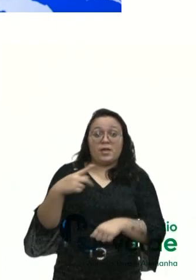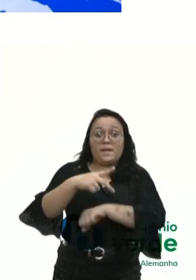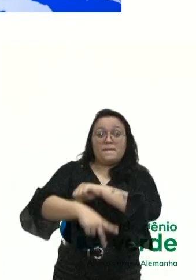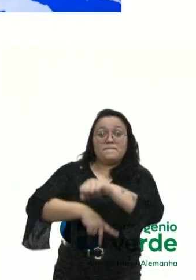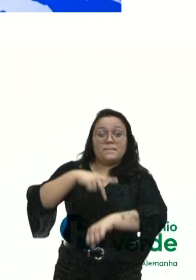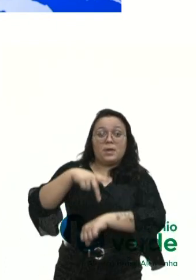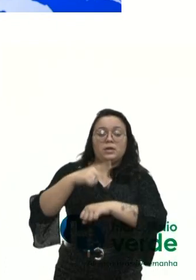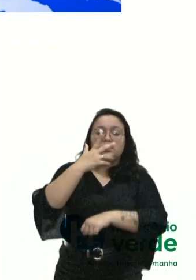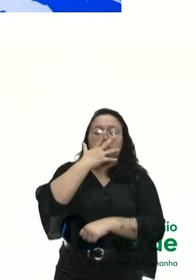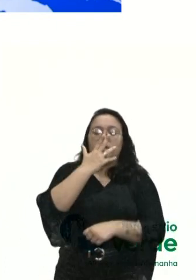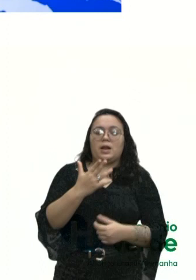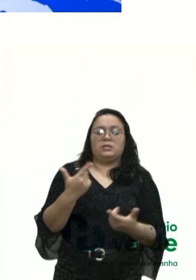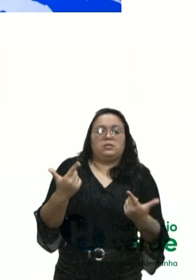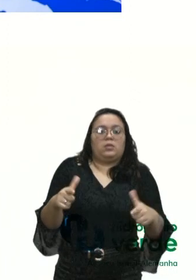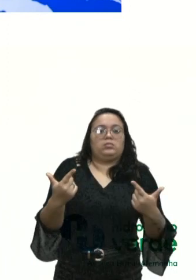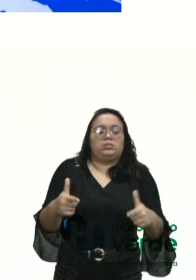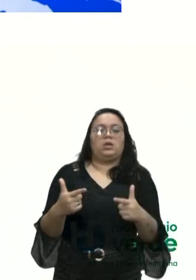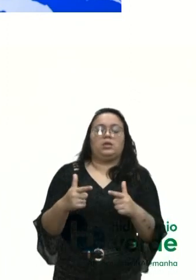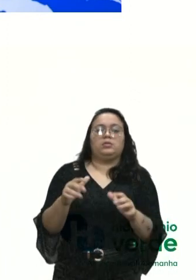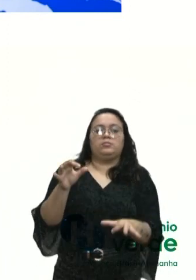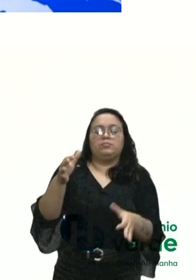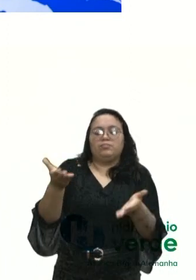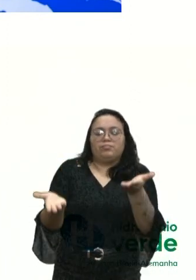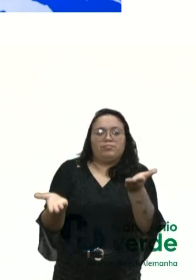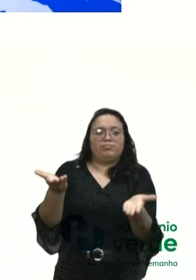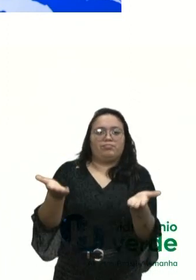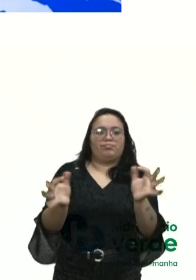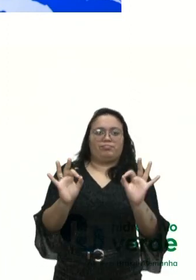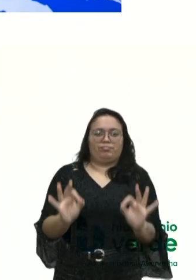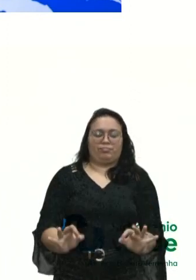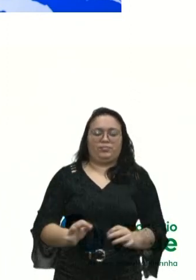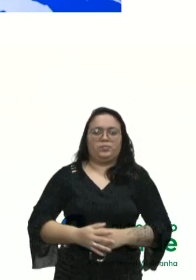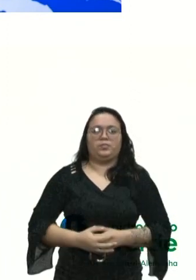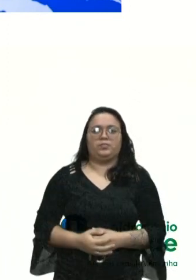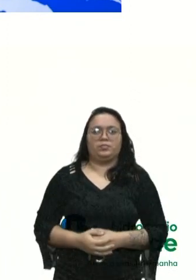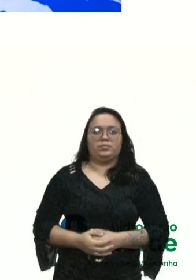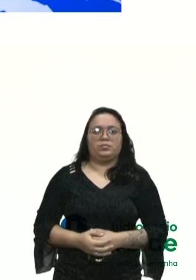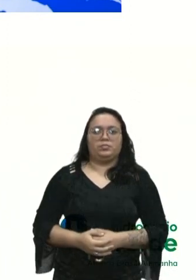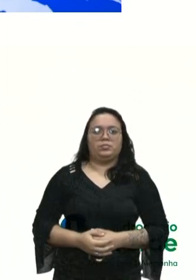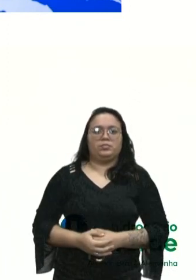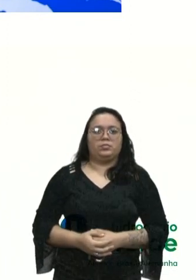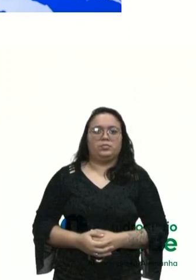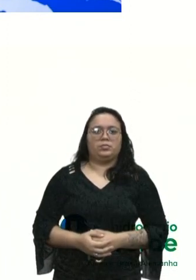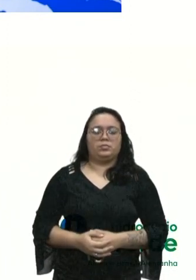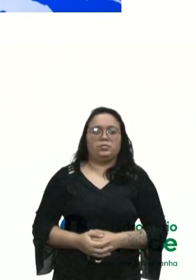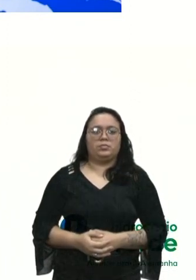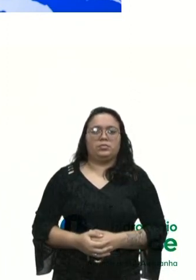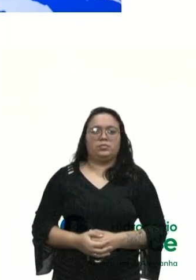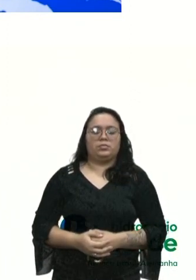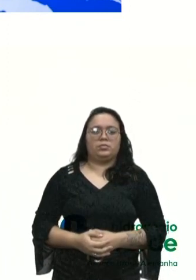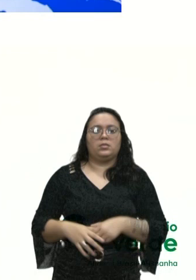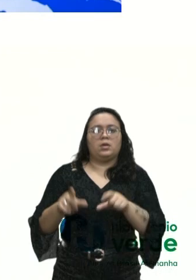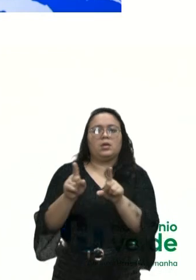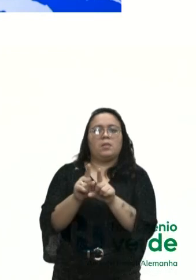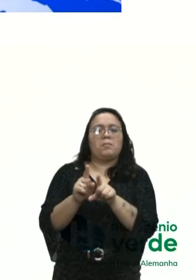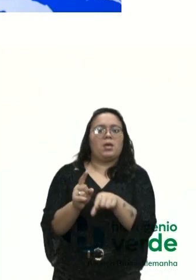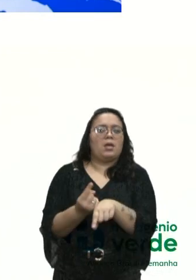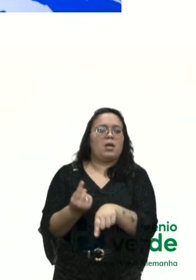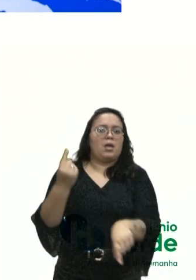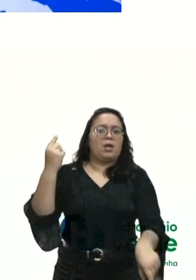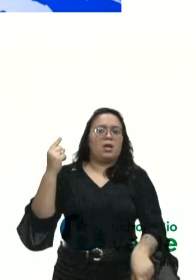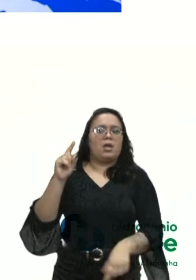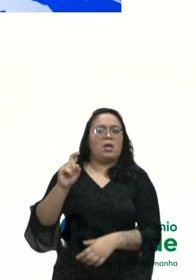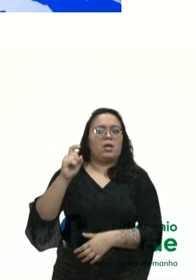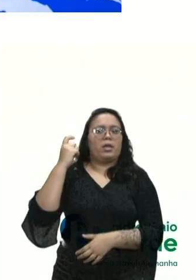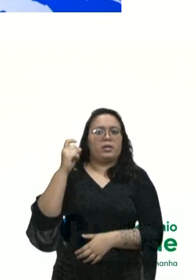more essa at countries that instabilidade. perhaps don't have this instability. E claro, And of course, quando não tinha guerra, ou when there a was, Alemanha, ou we didn't a have the Europa war,